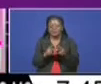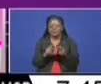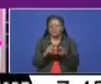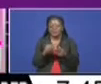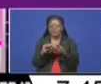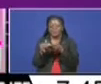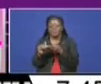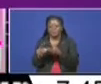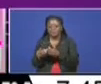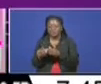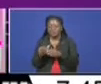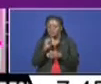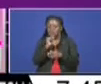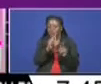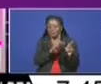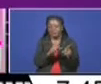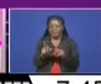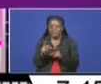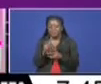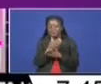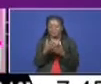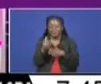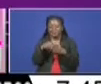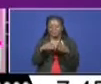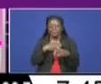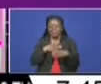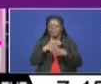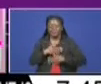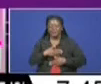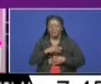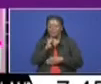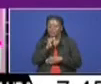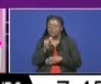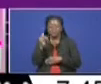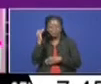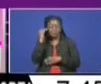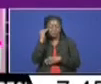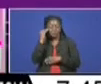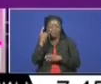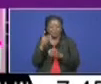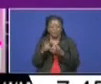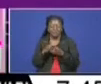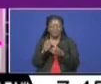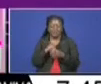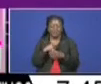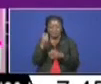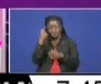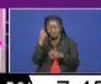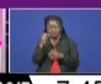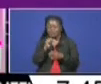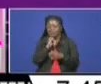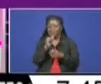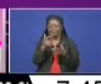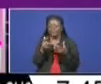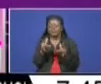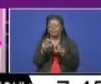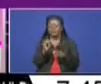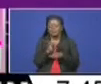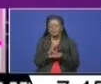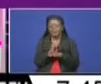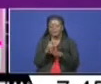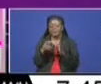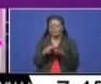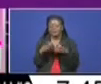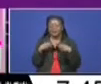put something in my body that I was completely unaware of. I do understand the unfortunate impact that this has had on many